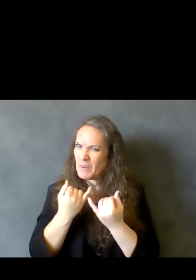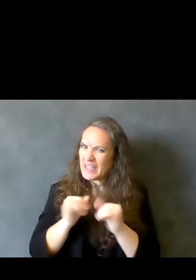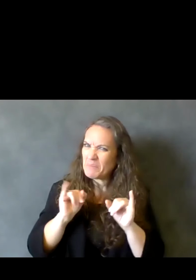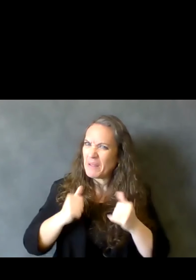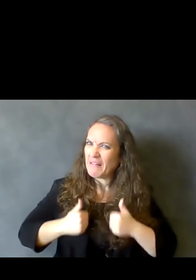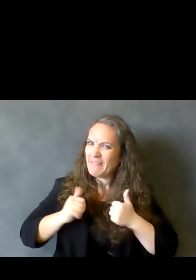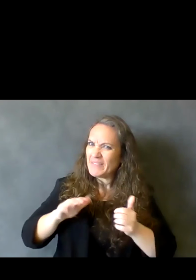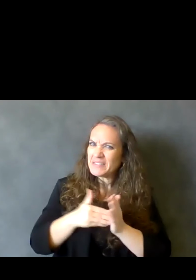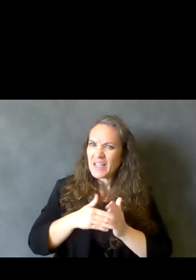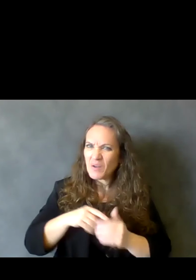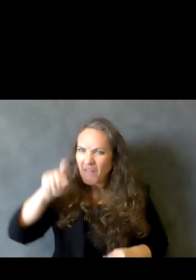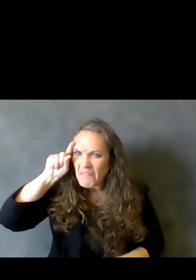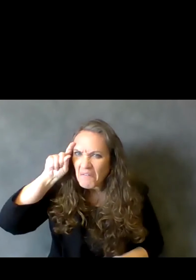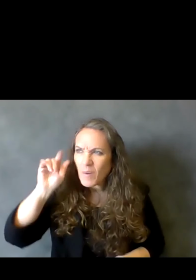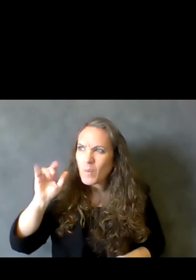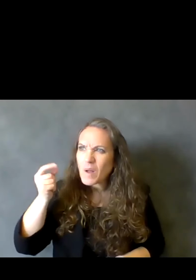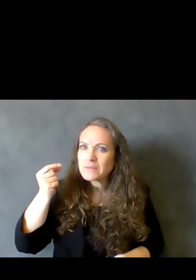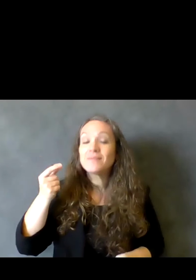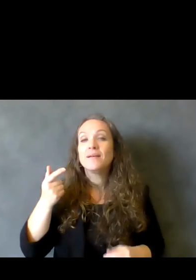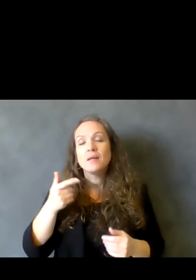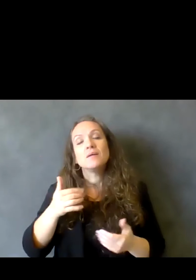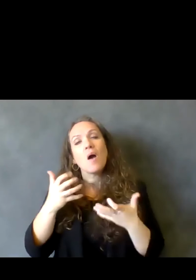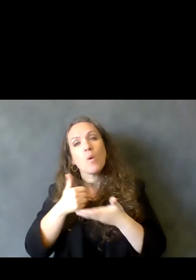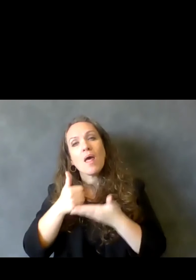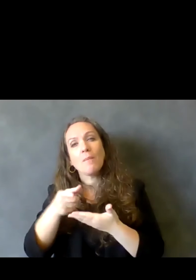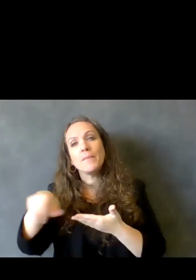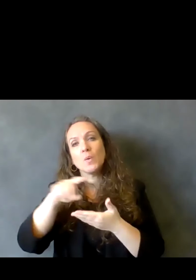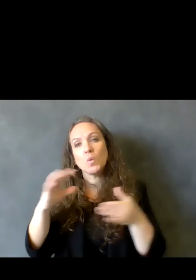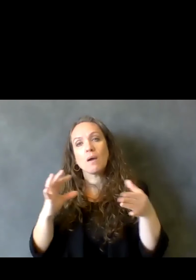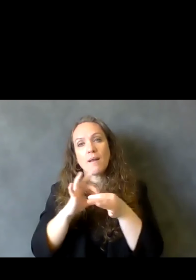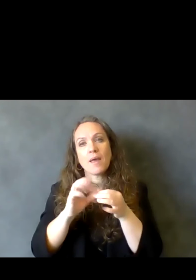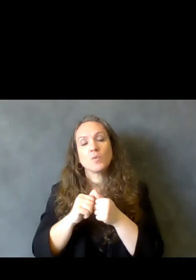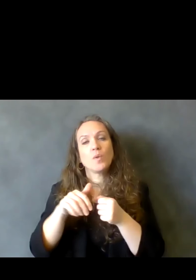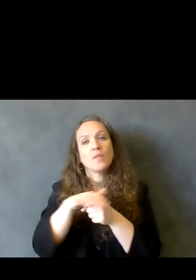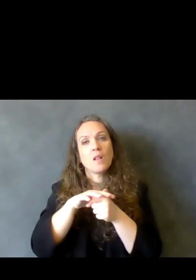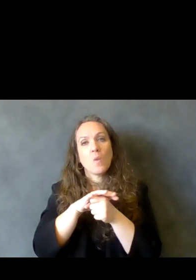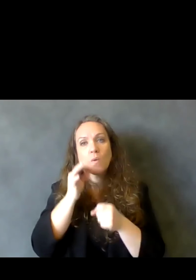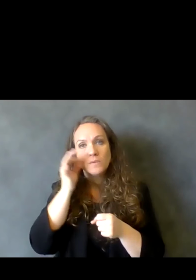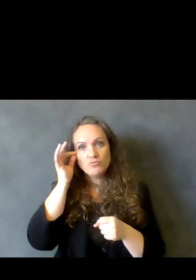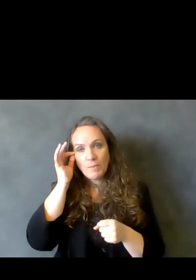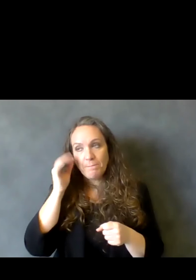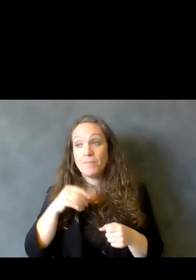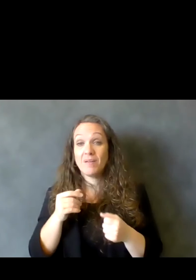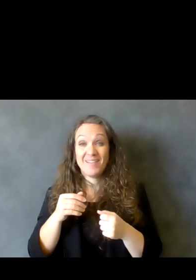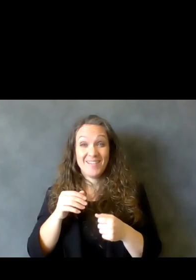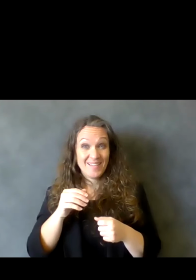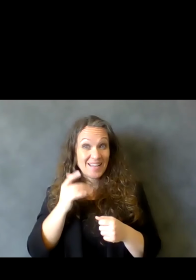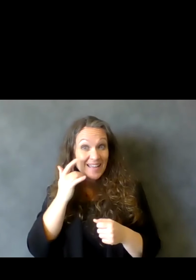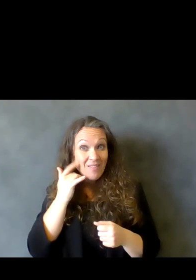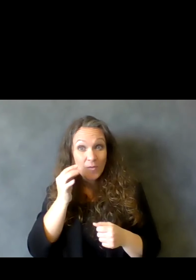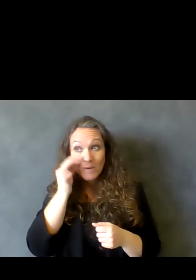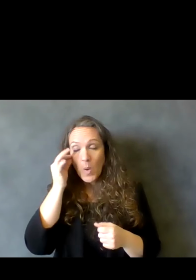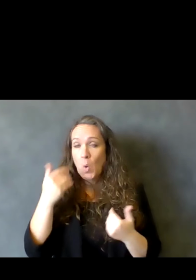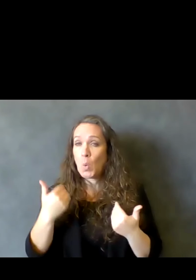So I would really like to help you guys connect with the local tribes, because the Native American population is unserved.